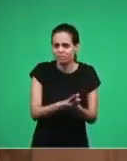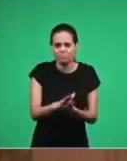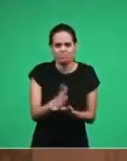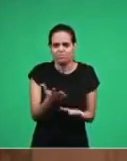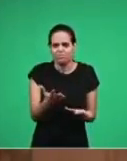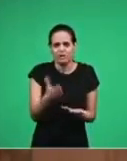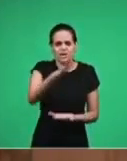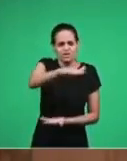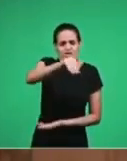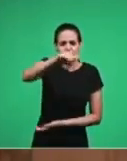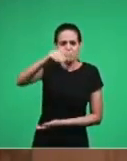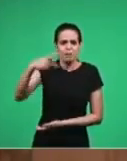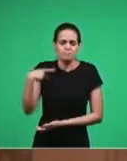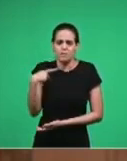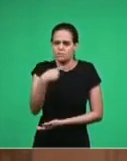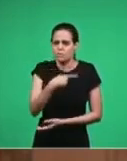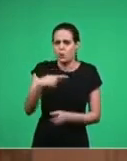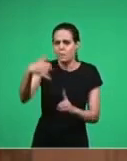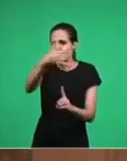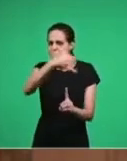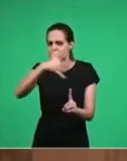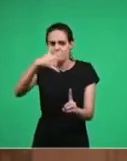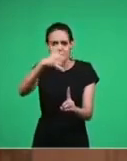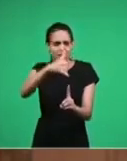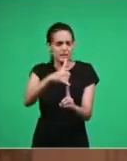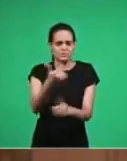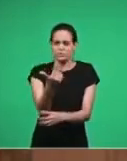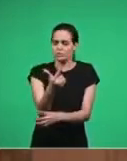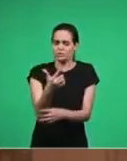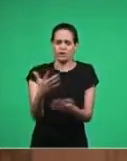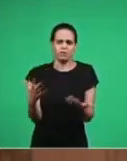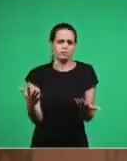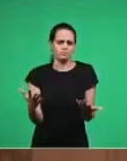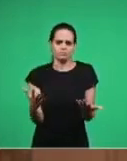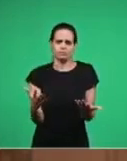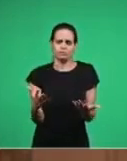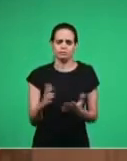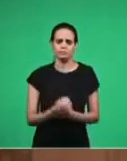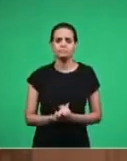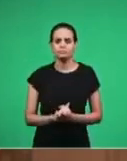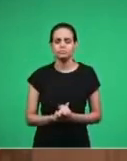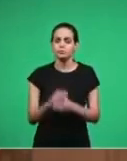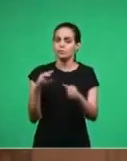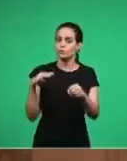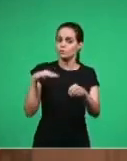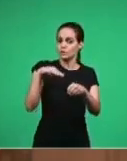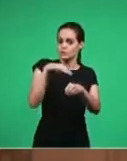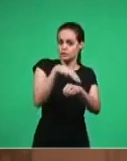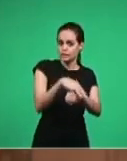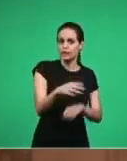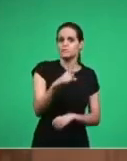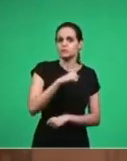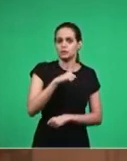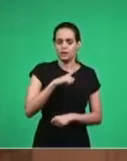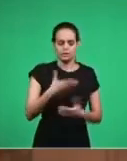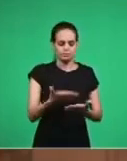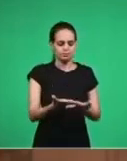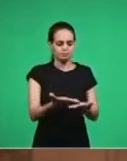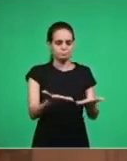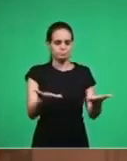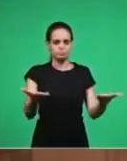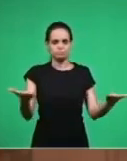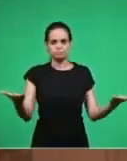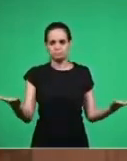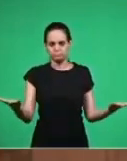If a church starts doing something wrong, starts making too many mistakes, pretty soon they're going to be totally out of the control of the Holy